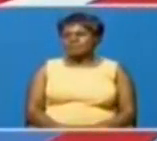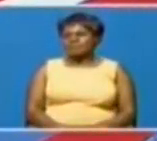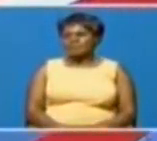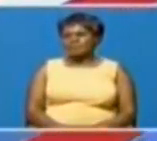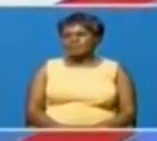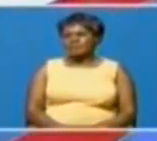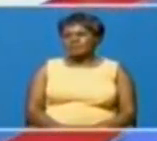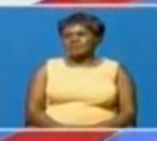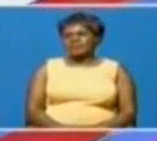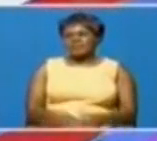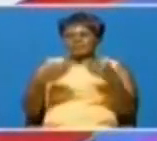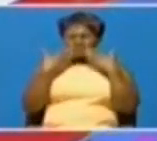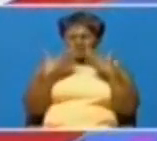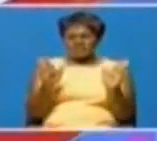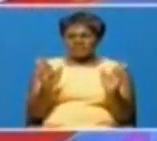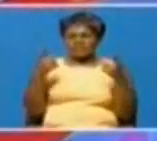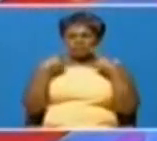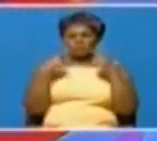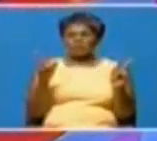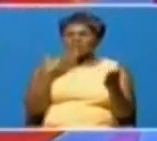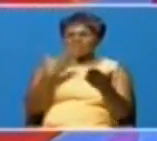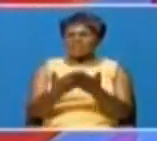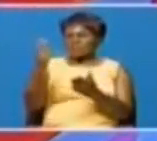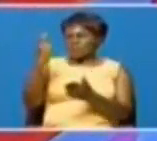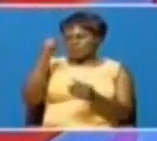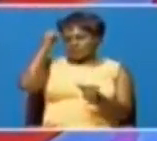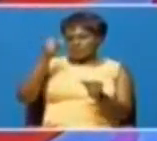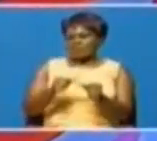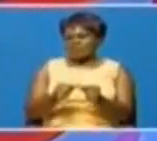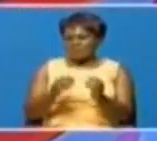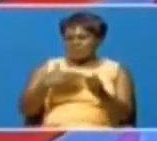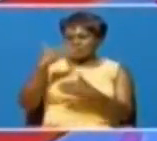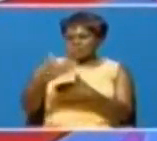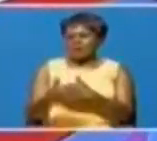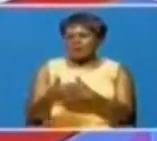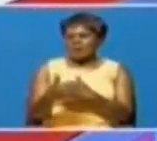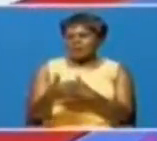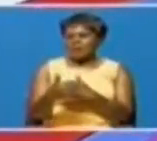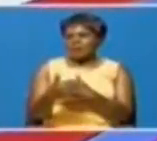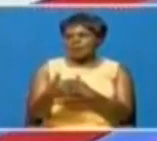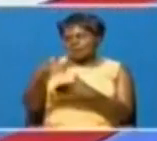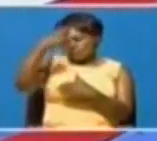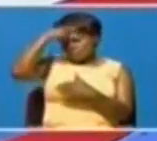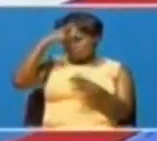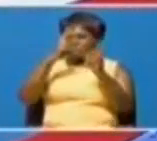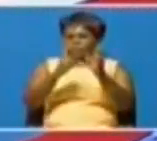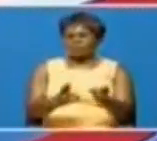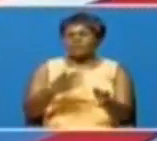So we'll leave it on the broadcast tonight. Thank you for watching. Remember, after this commercial break, Moses Ohesi will